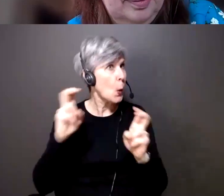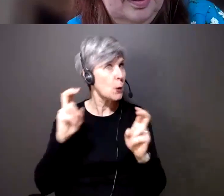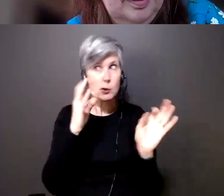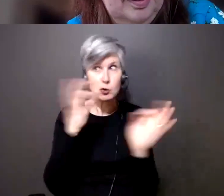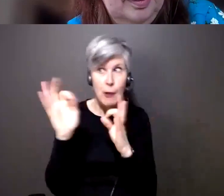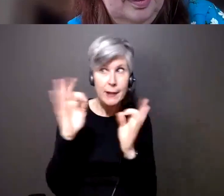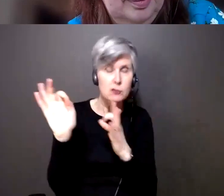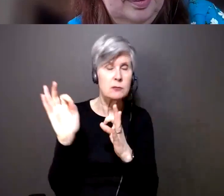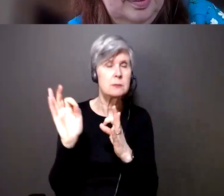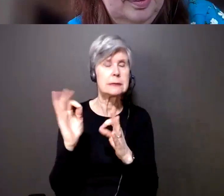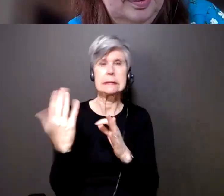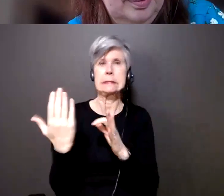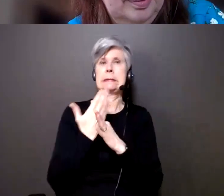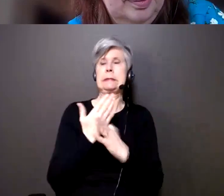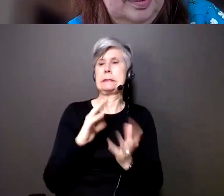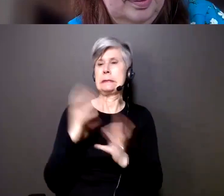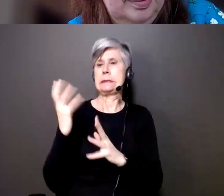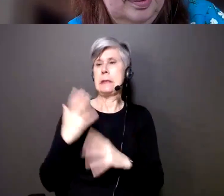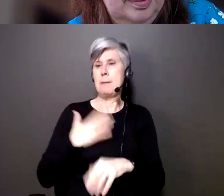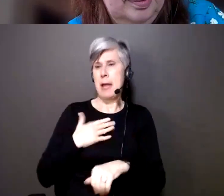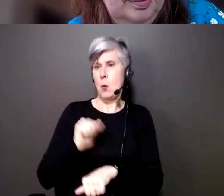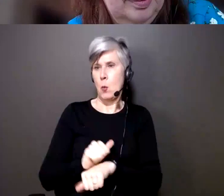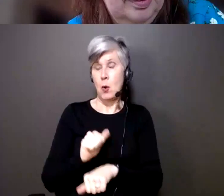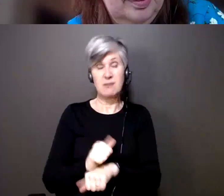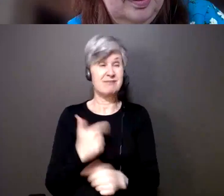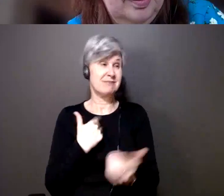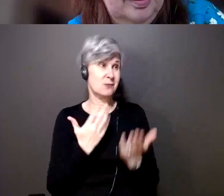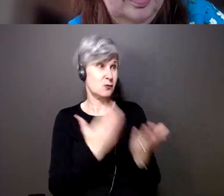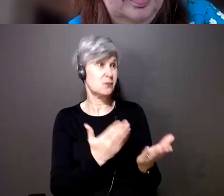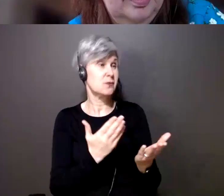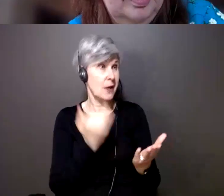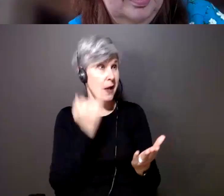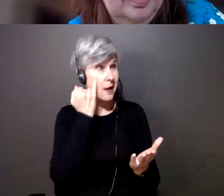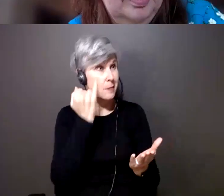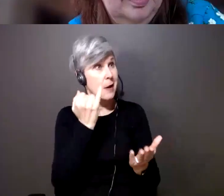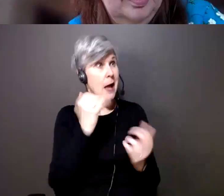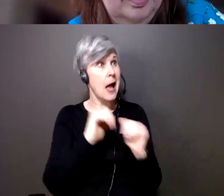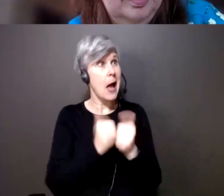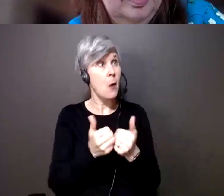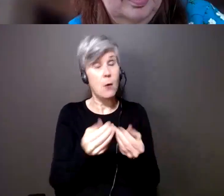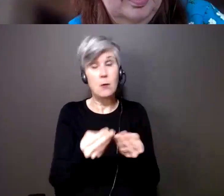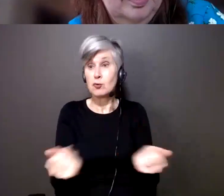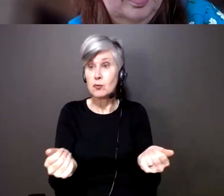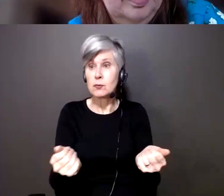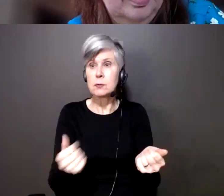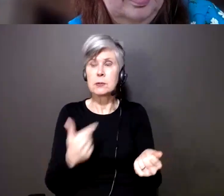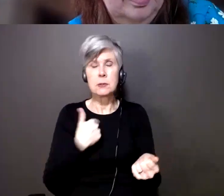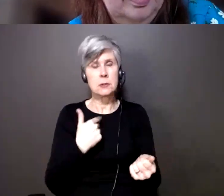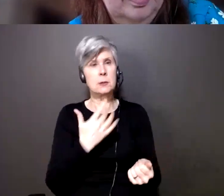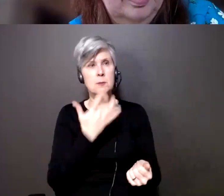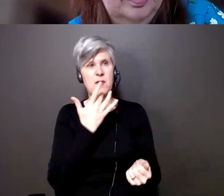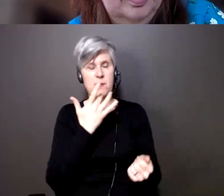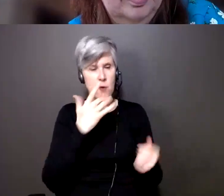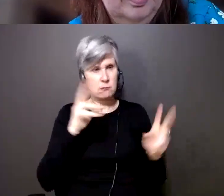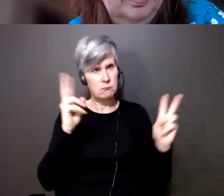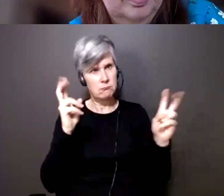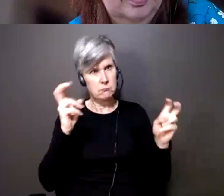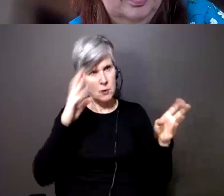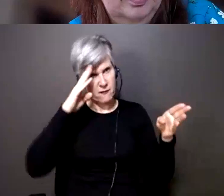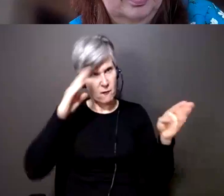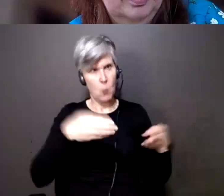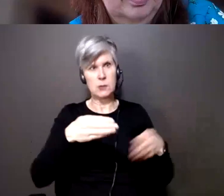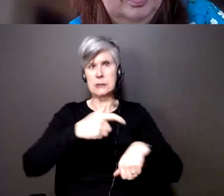this barrier in my passport. First, I'd like to be able to build focus time into my schedule. And during that focus time, I'd really like to